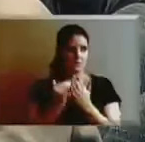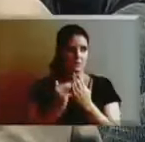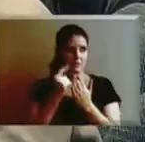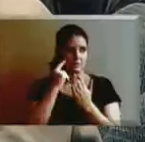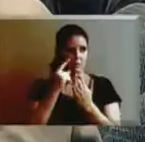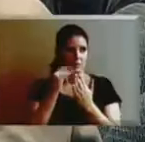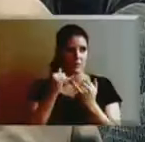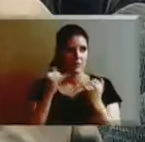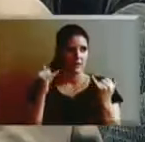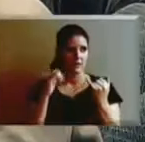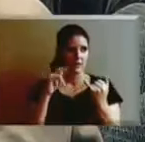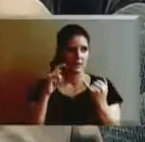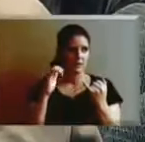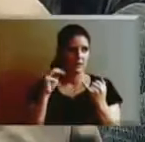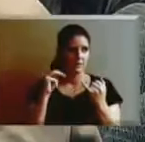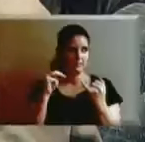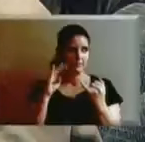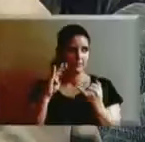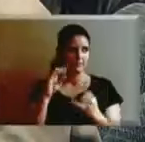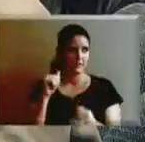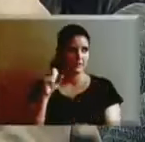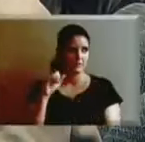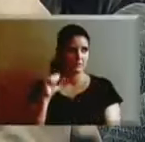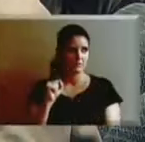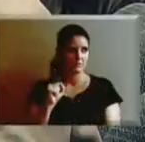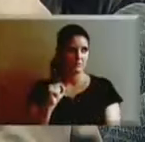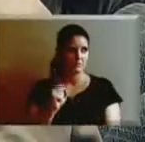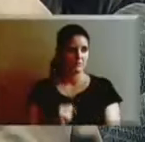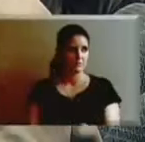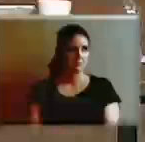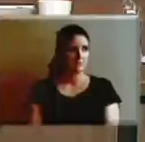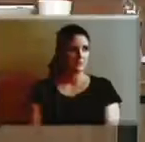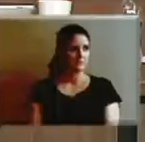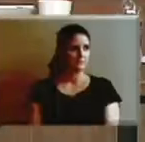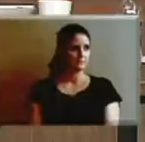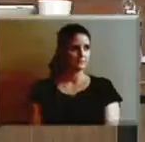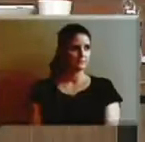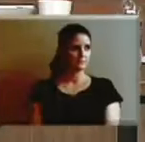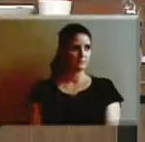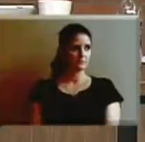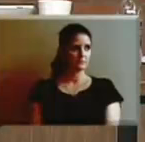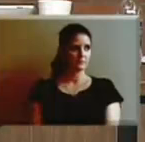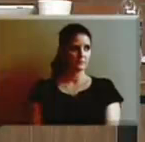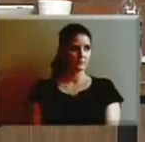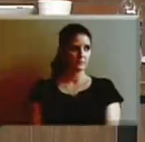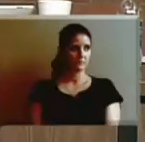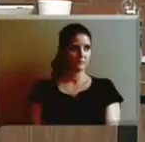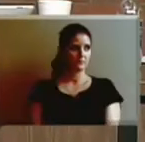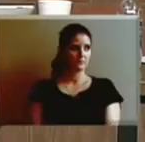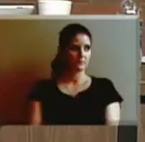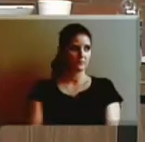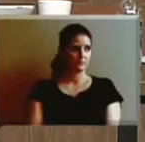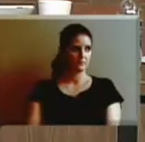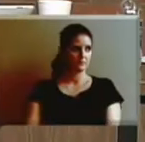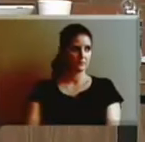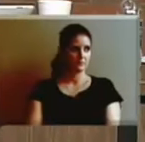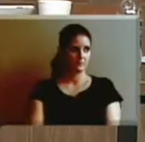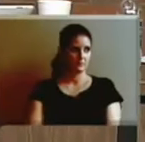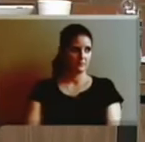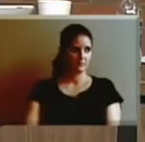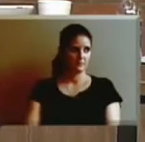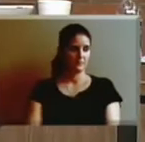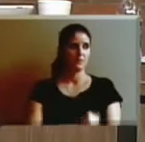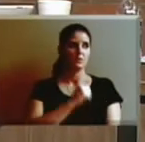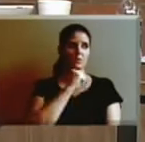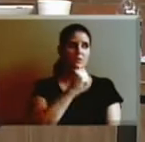basis. If we're not talking about the expense budget, we're talking about how to fund it, and my